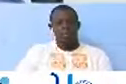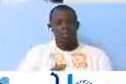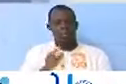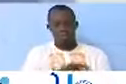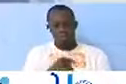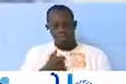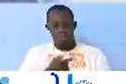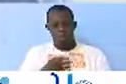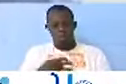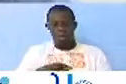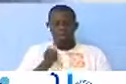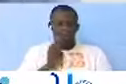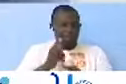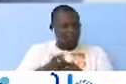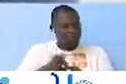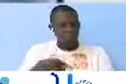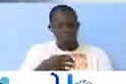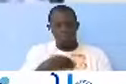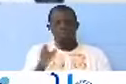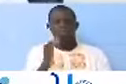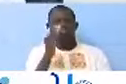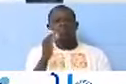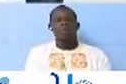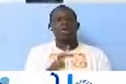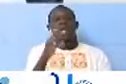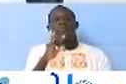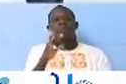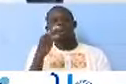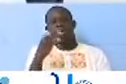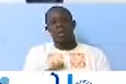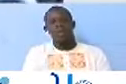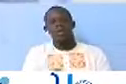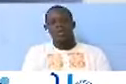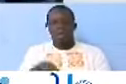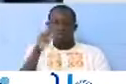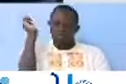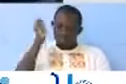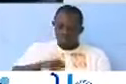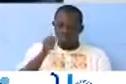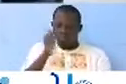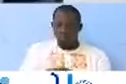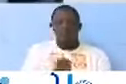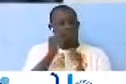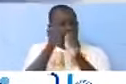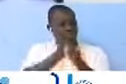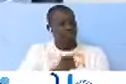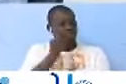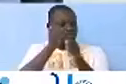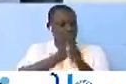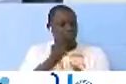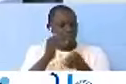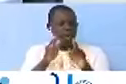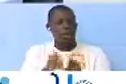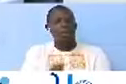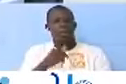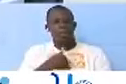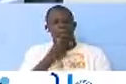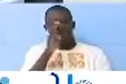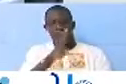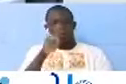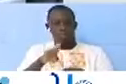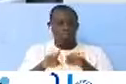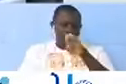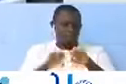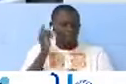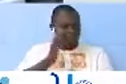a haste. It was as if you were whipping a horse. I was climbing the